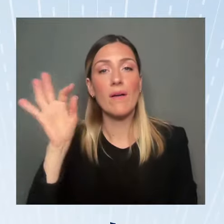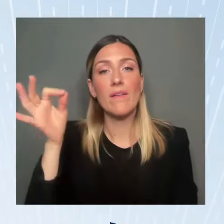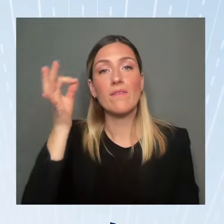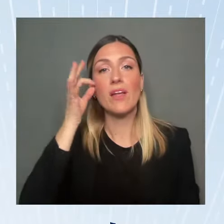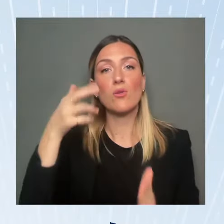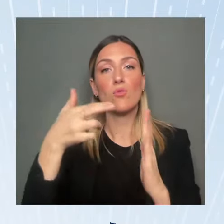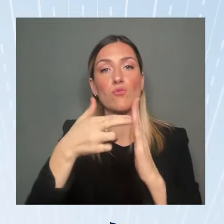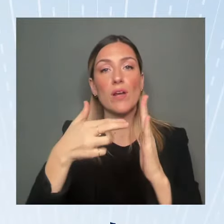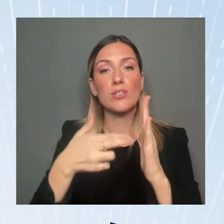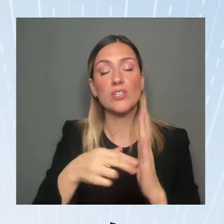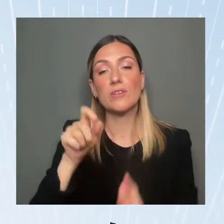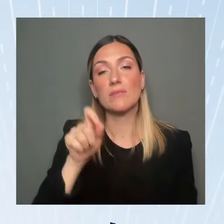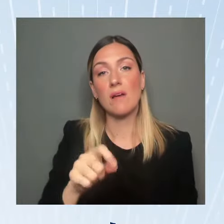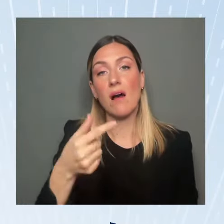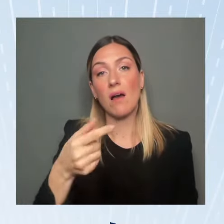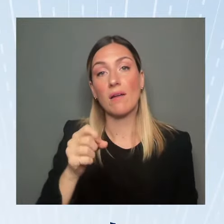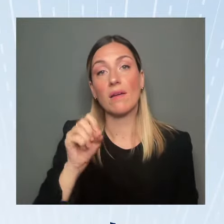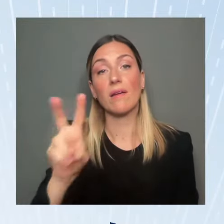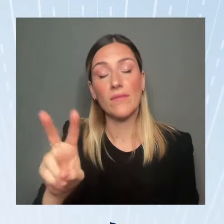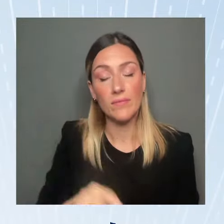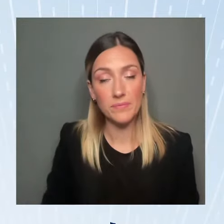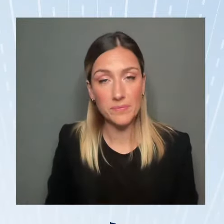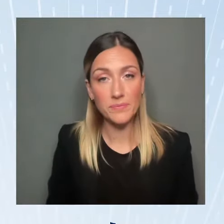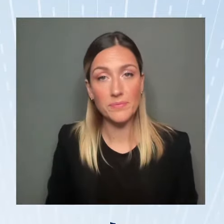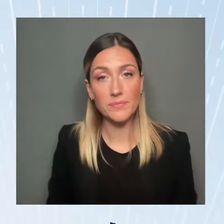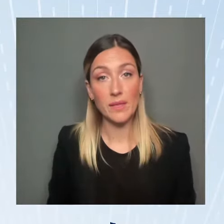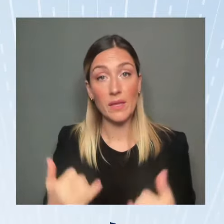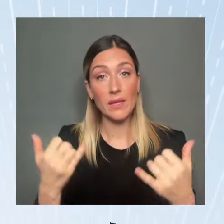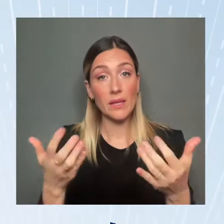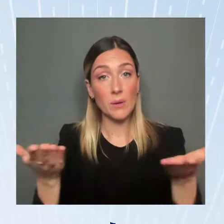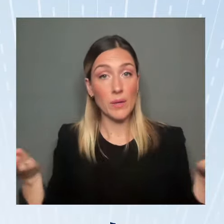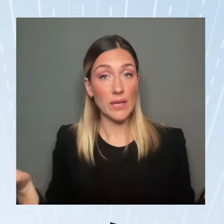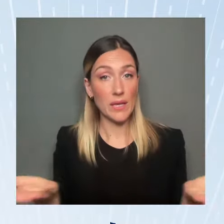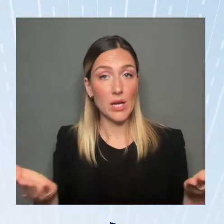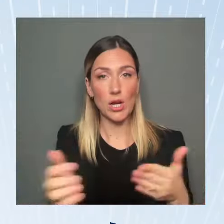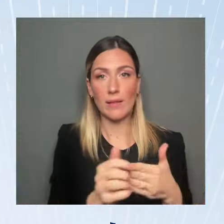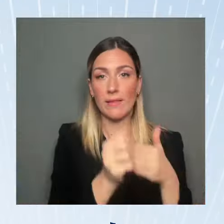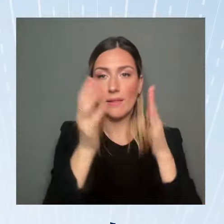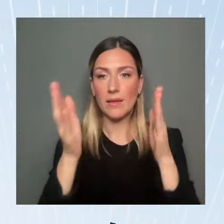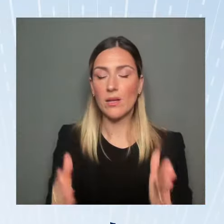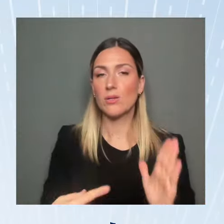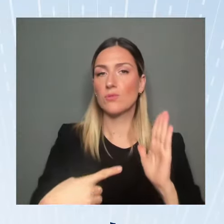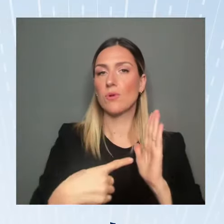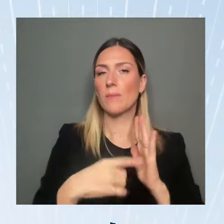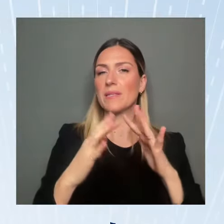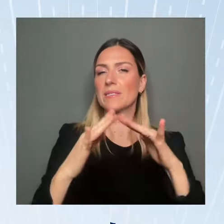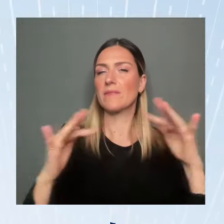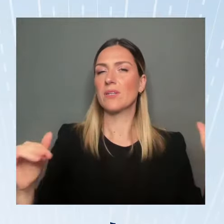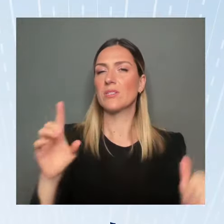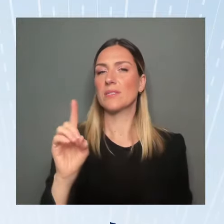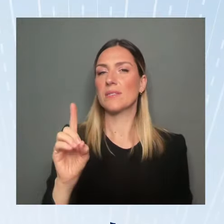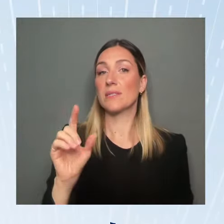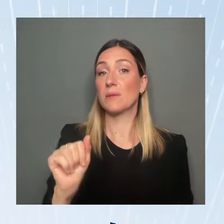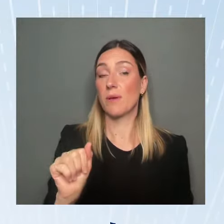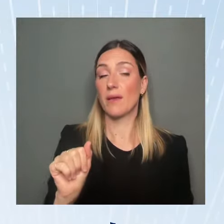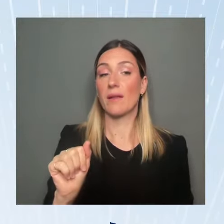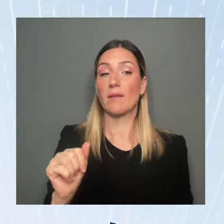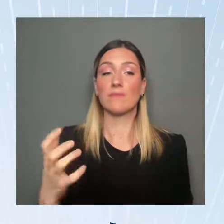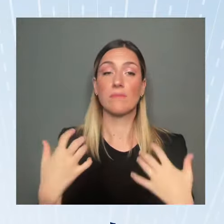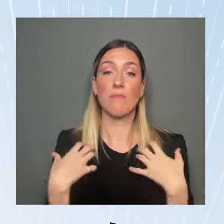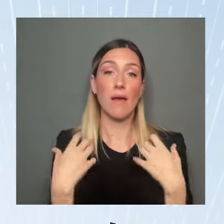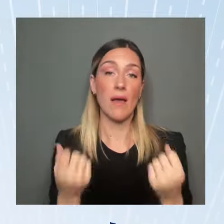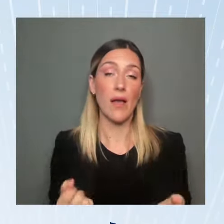federalregister.gov. So we are joined here today by leaders representing diverse disability and health